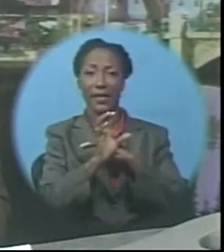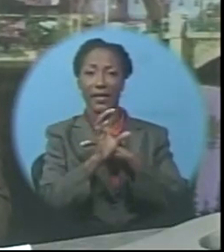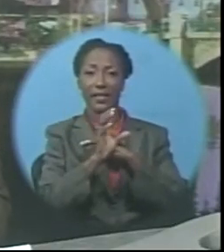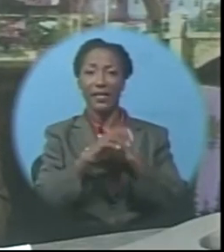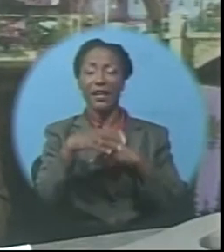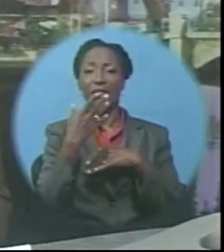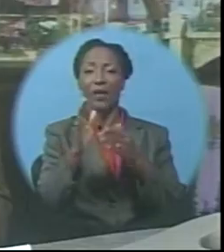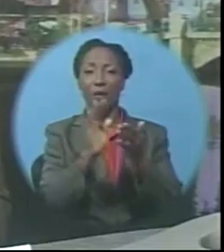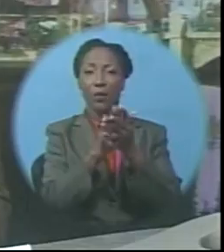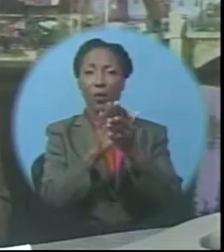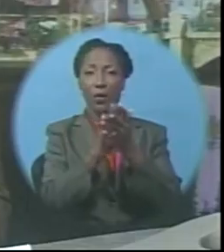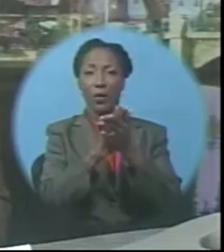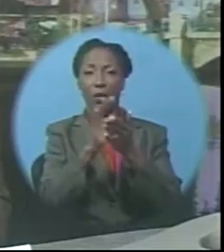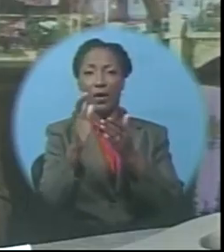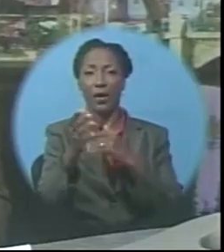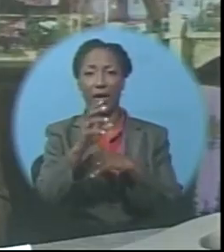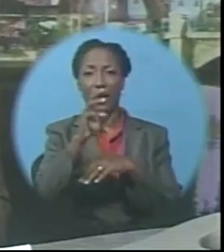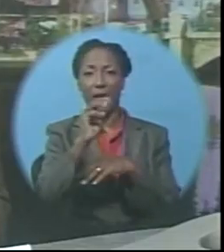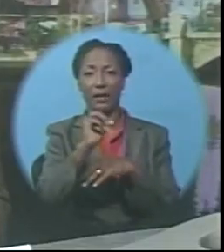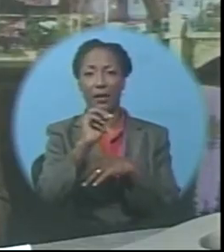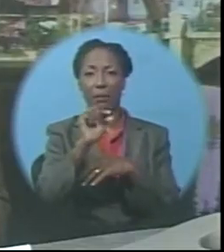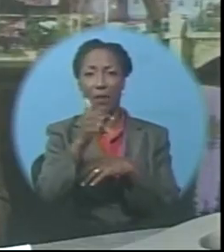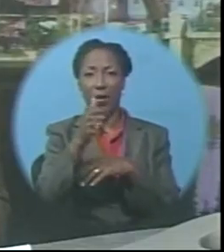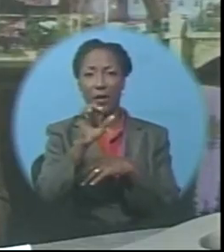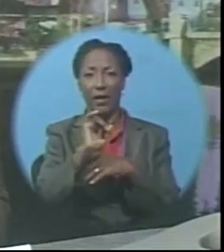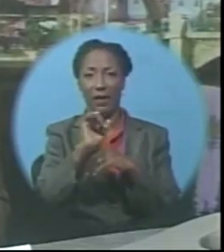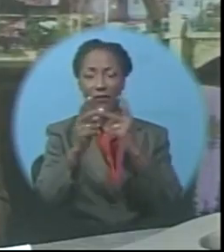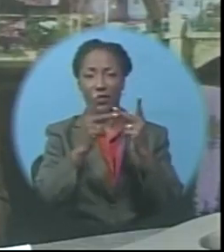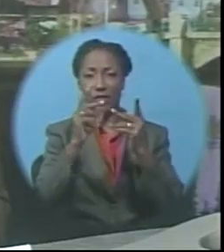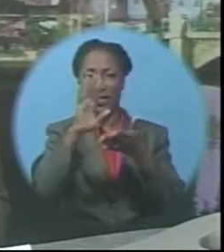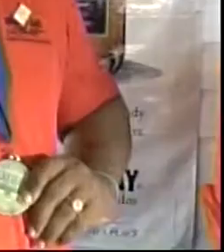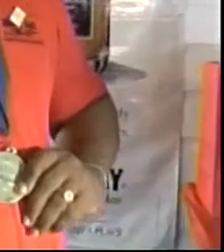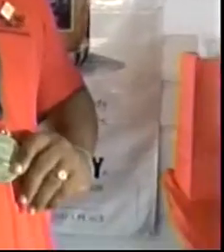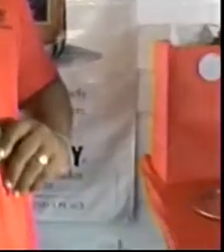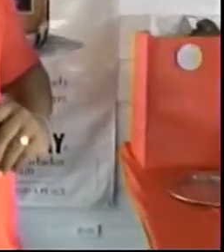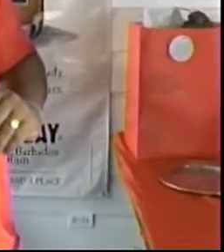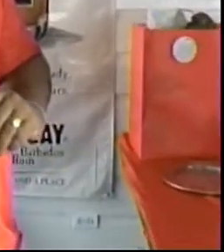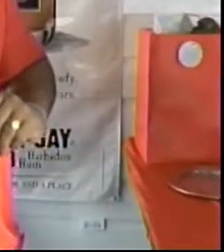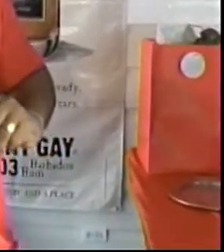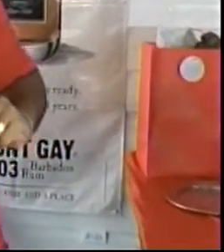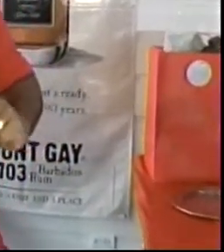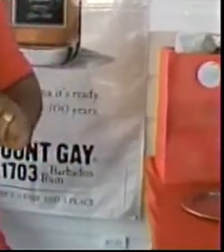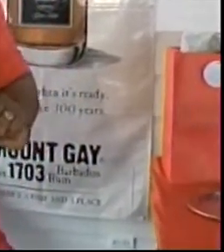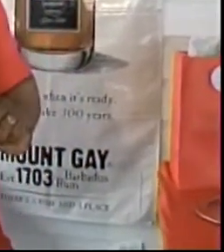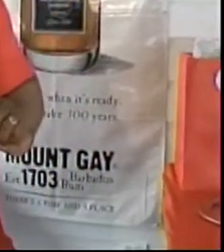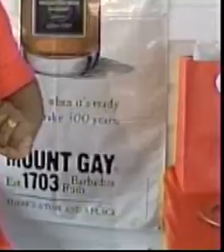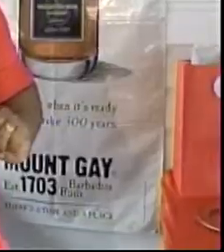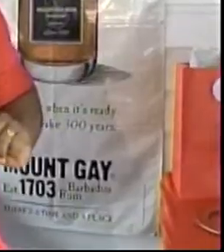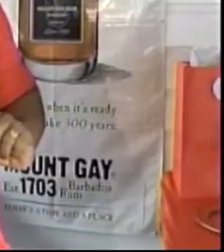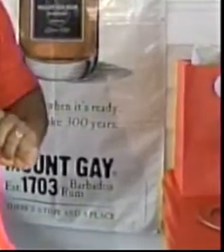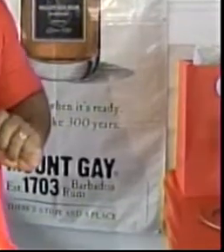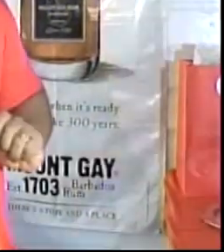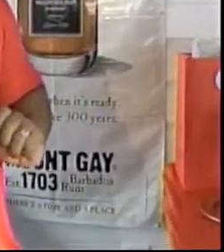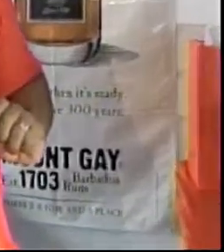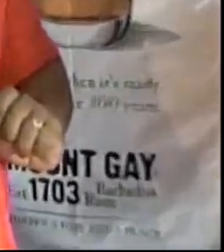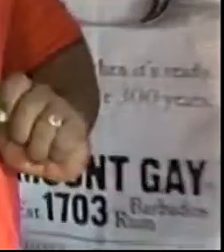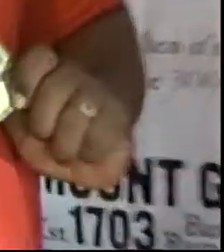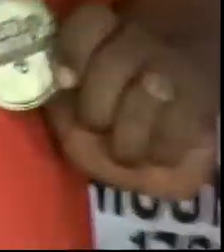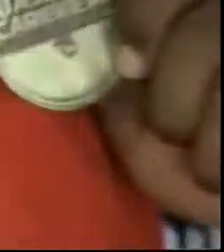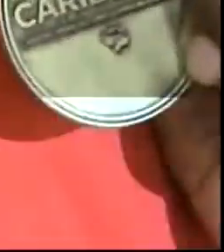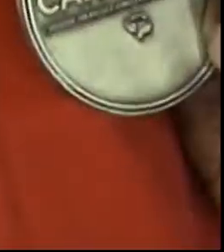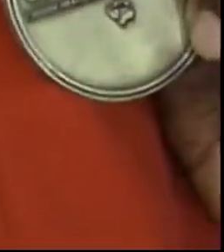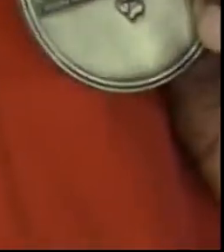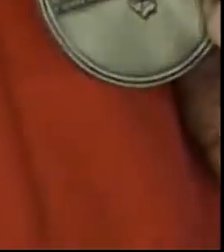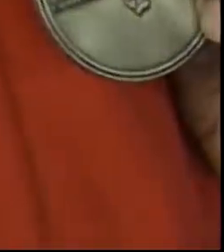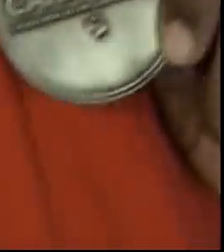cocktail reception held at the Mount Gay Visitor Center Bartender Ryan Addison was the toast of his colleagues and teammates at the special cocktail